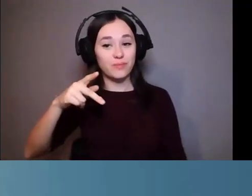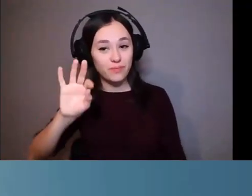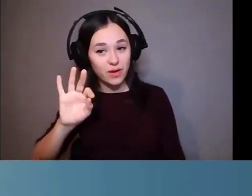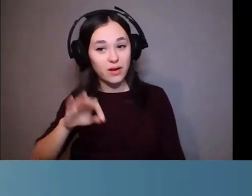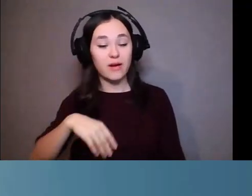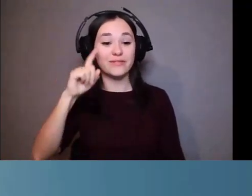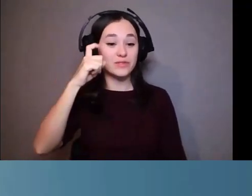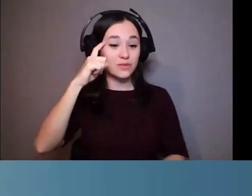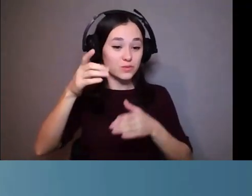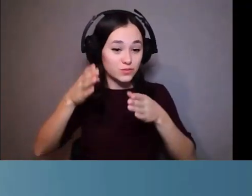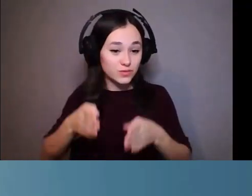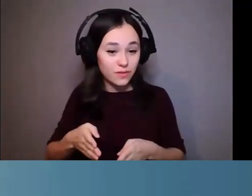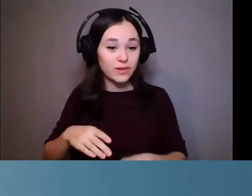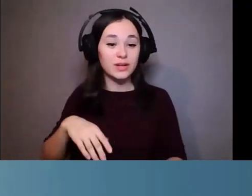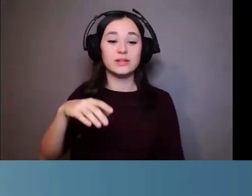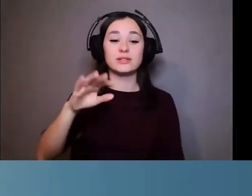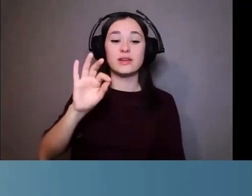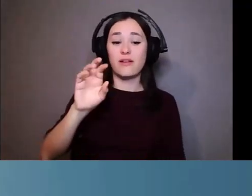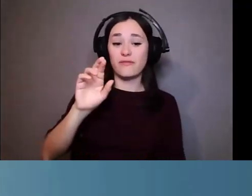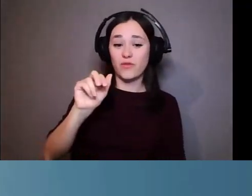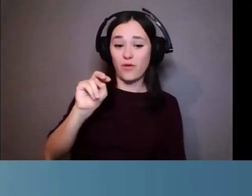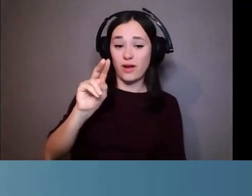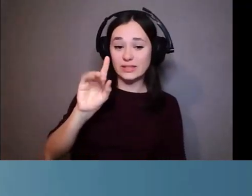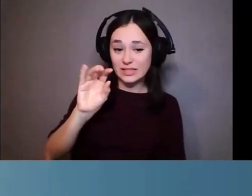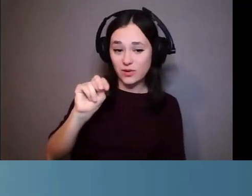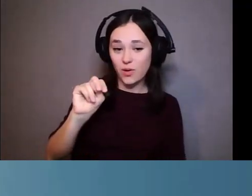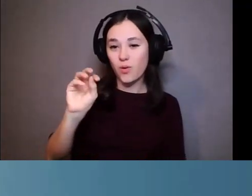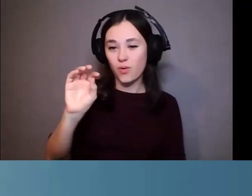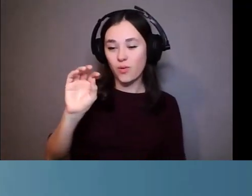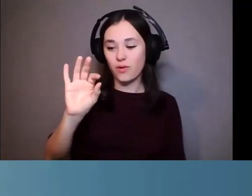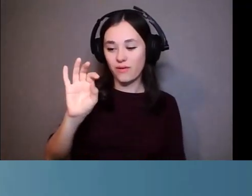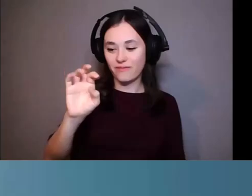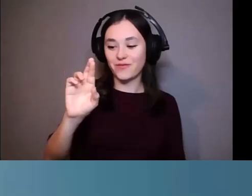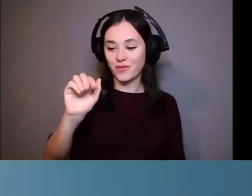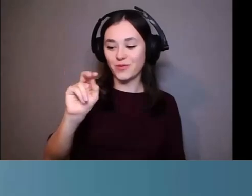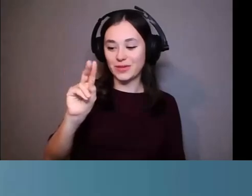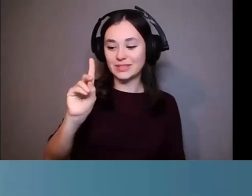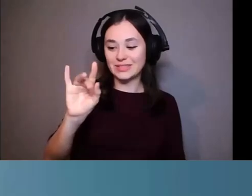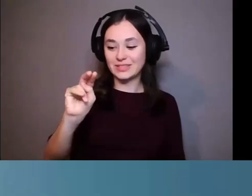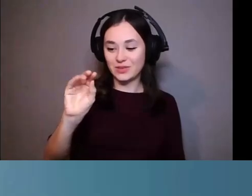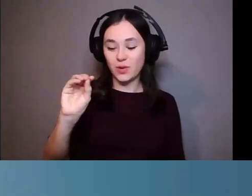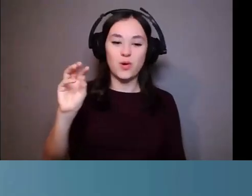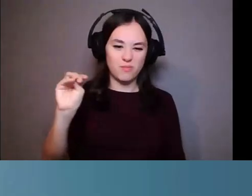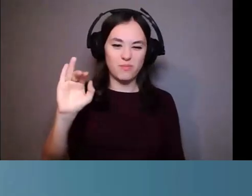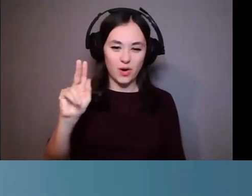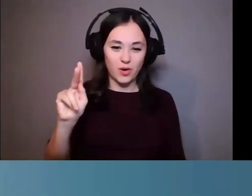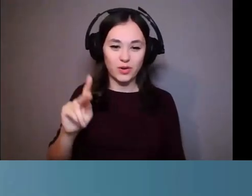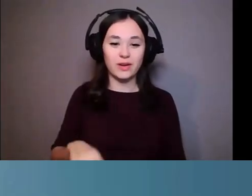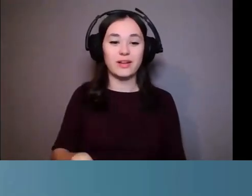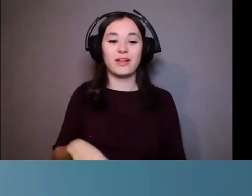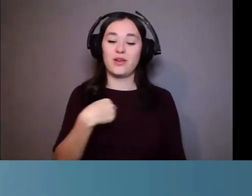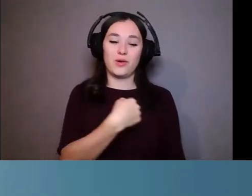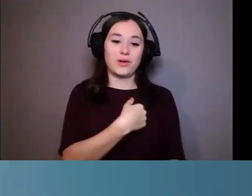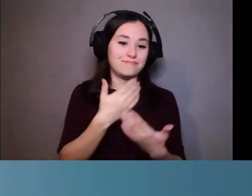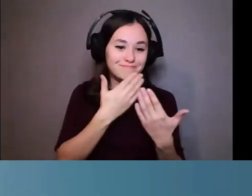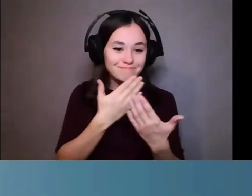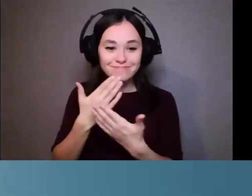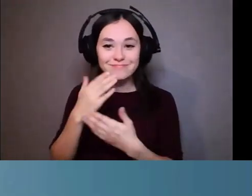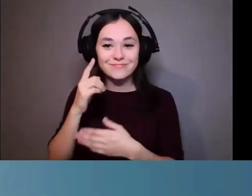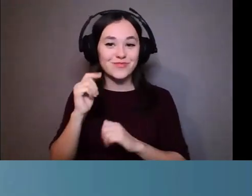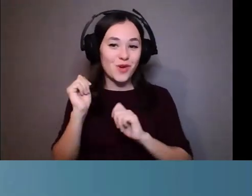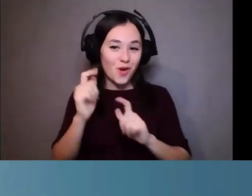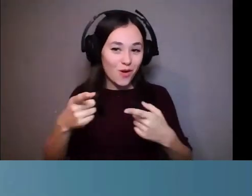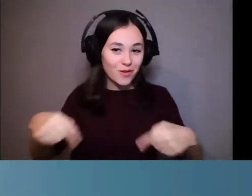governor's office, and the Manat Health team, thank you all very much for spending some time with us this afternoon, for the engaging conversation, the